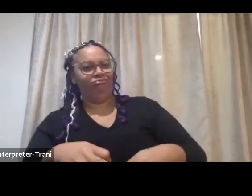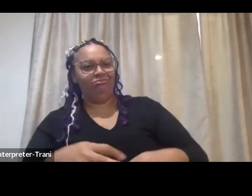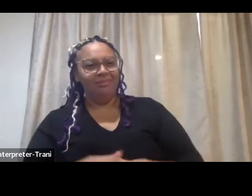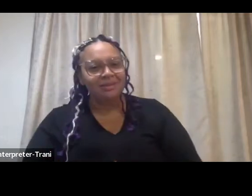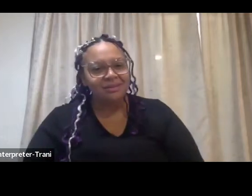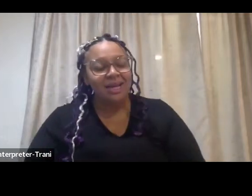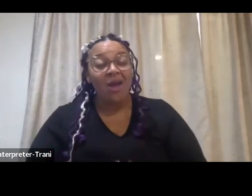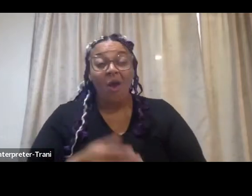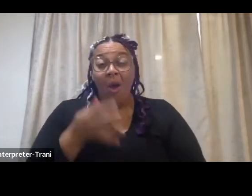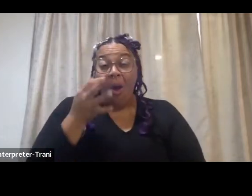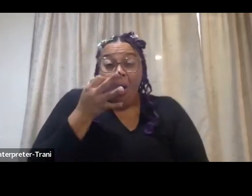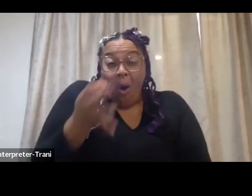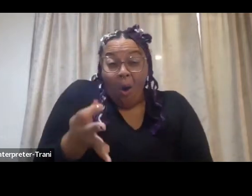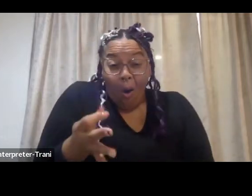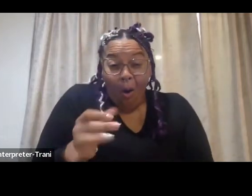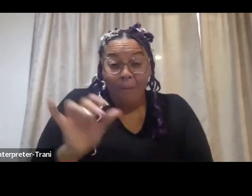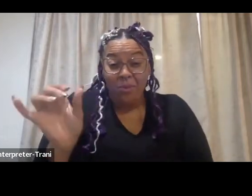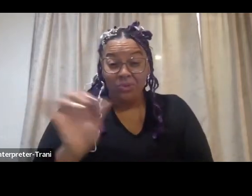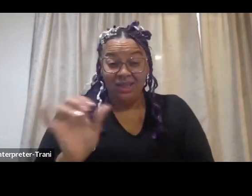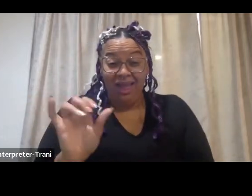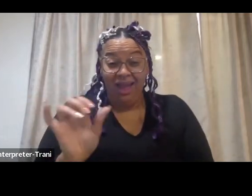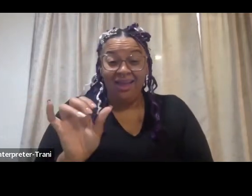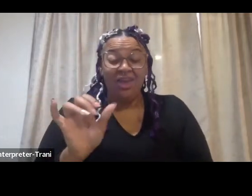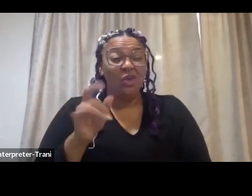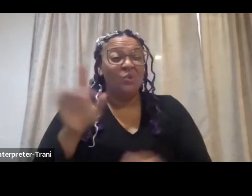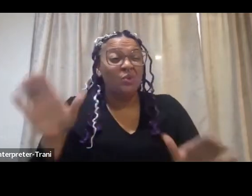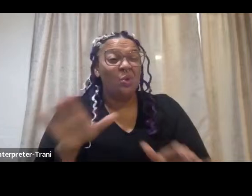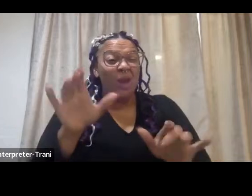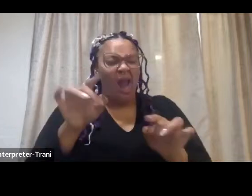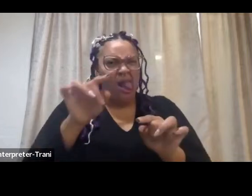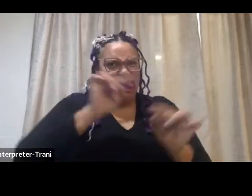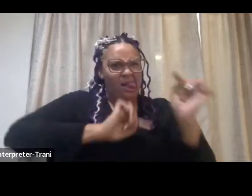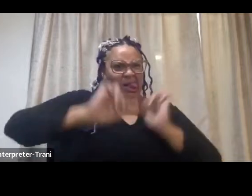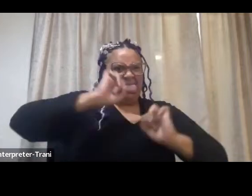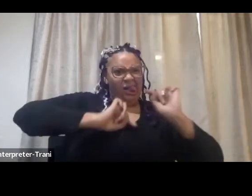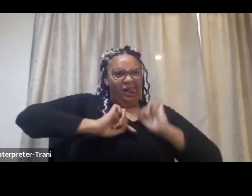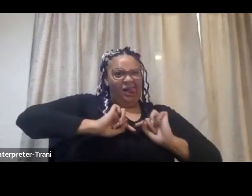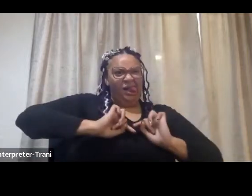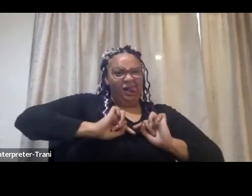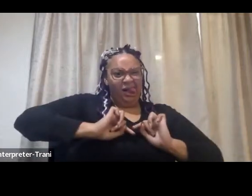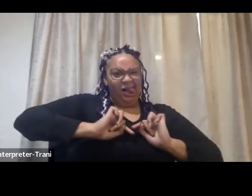It's almost like you're doing a little bit of a rewind